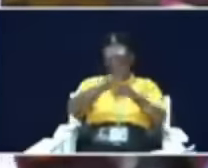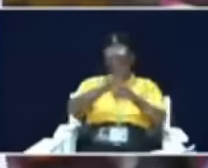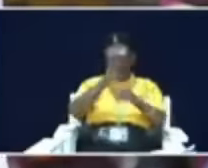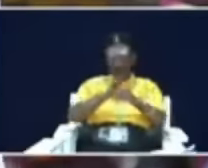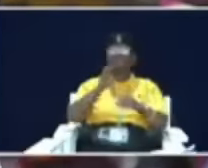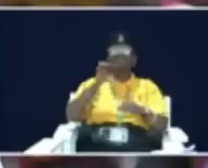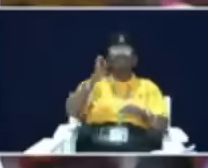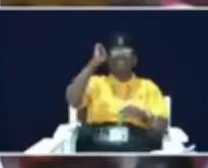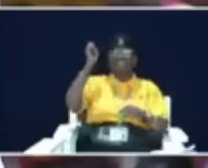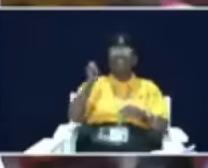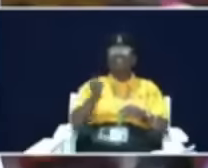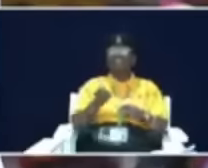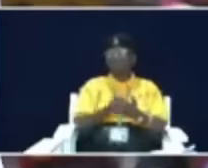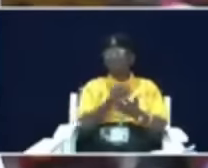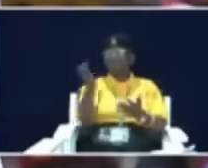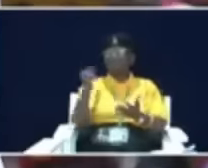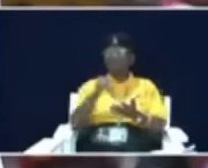jungle.